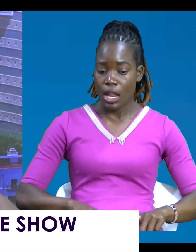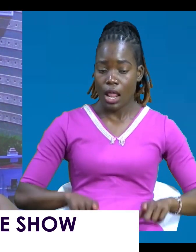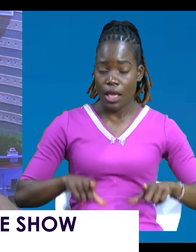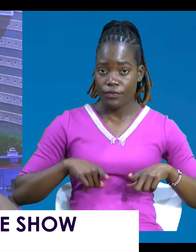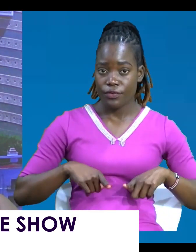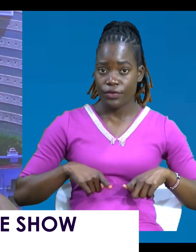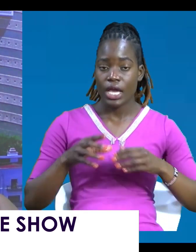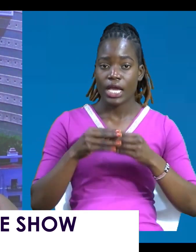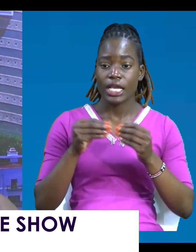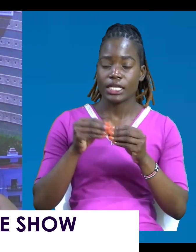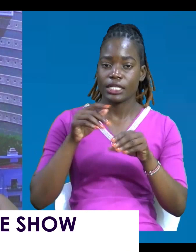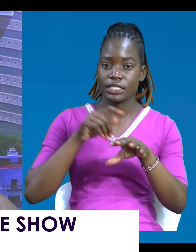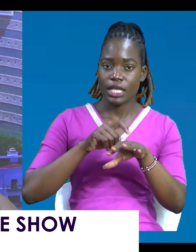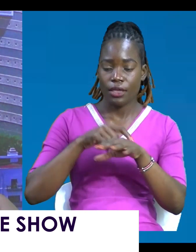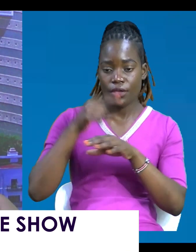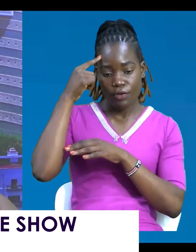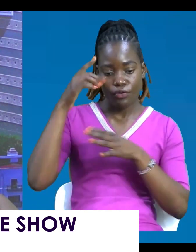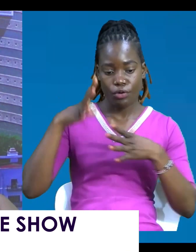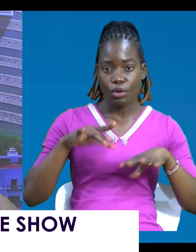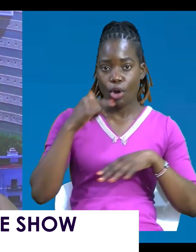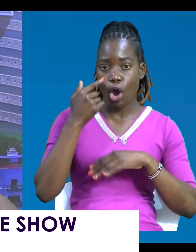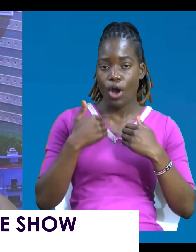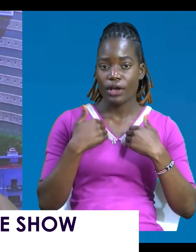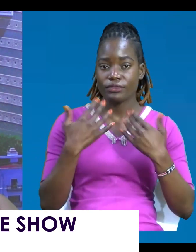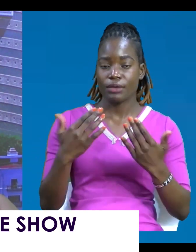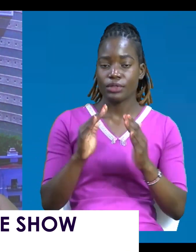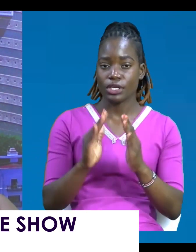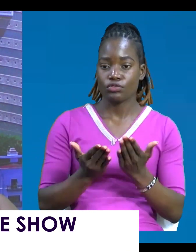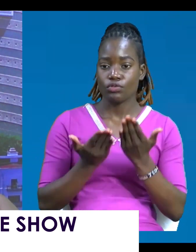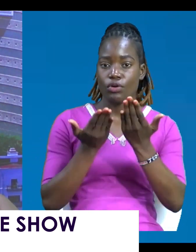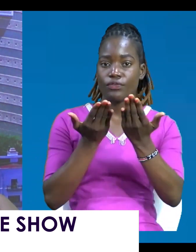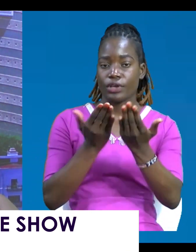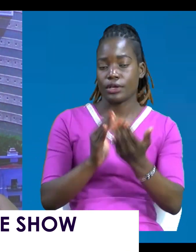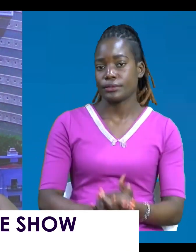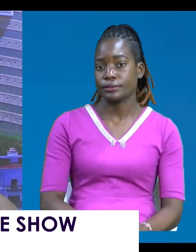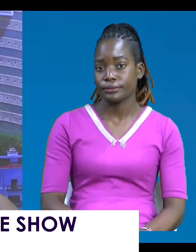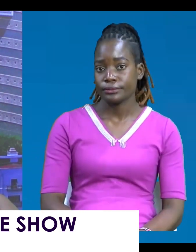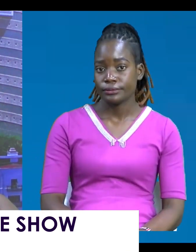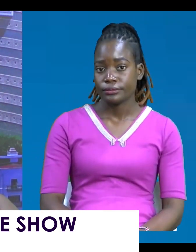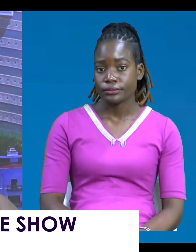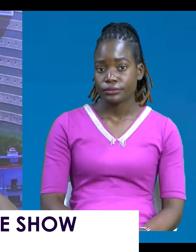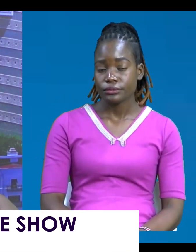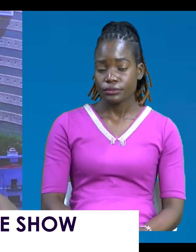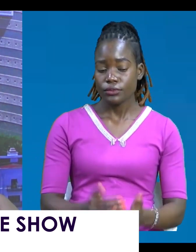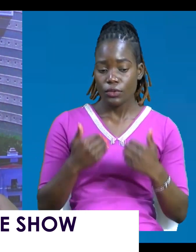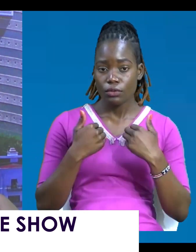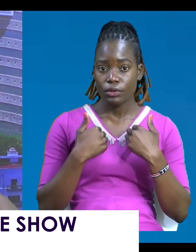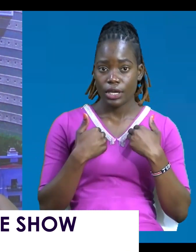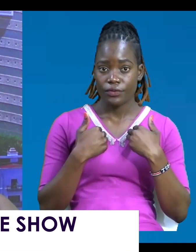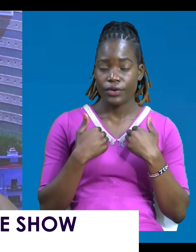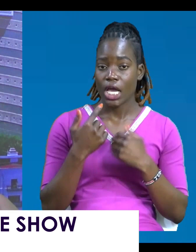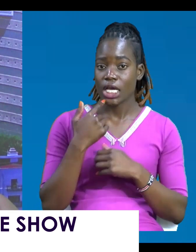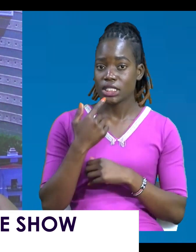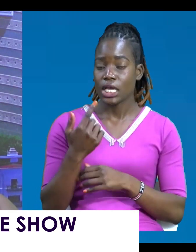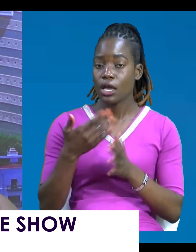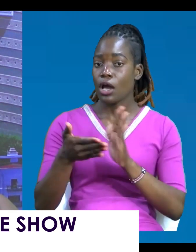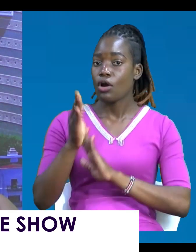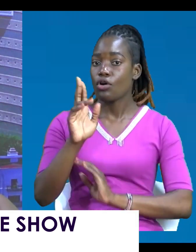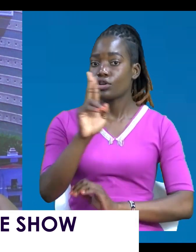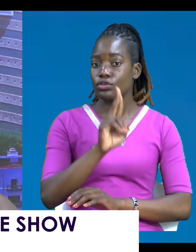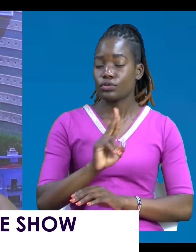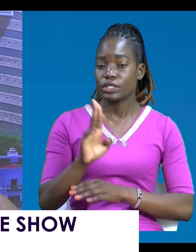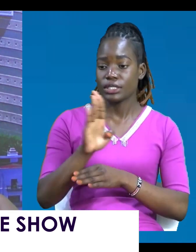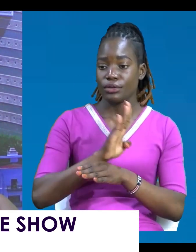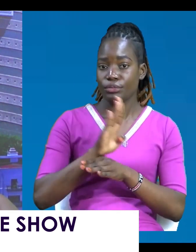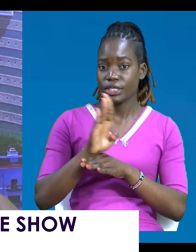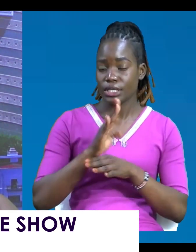Life creates time for people who have something to offer. There is a saying, God uses busy